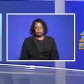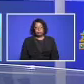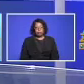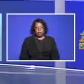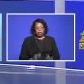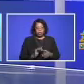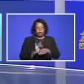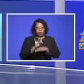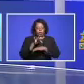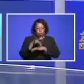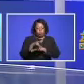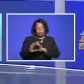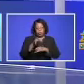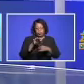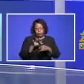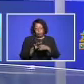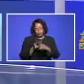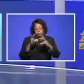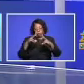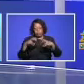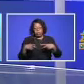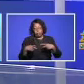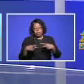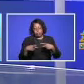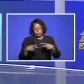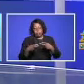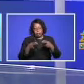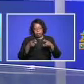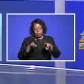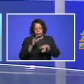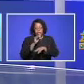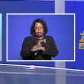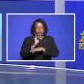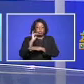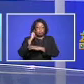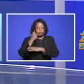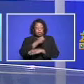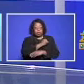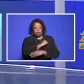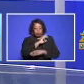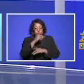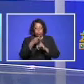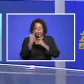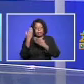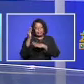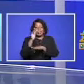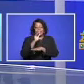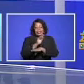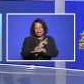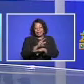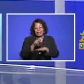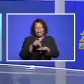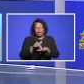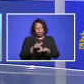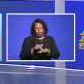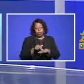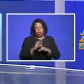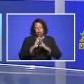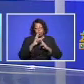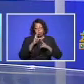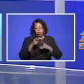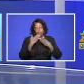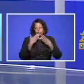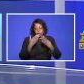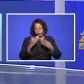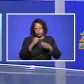An advance poll assessment is underway. Good evening, I'm Jimenita Swain. Welcome to the Bahamas Tonight, the National Report.